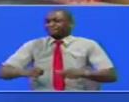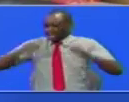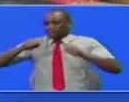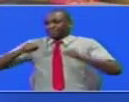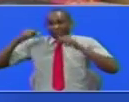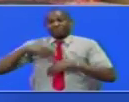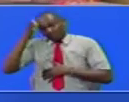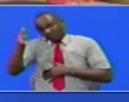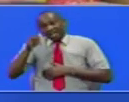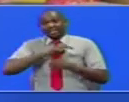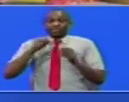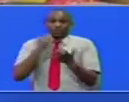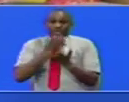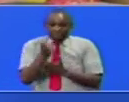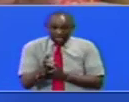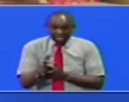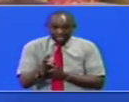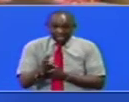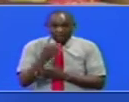staff in the National Audit Office